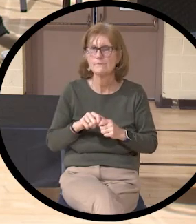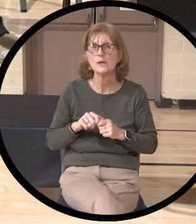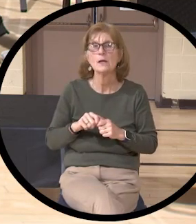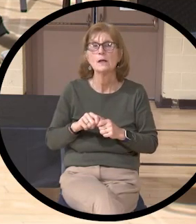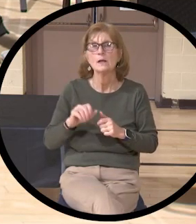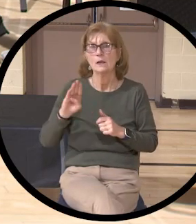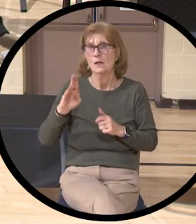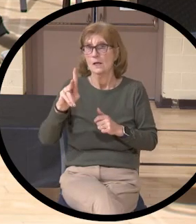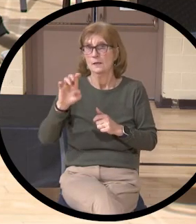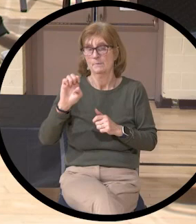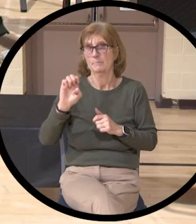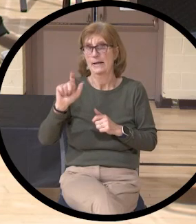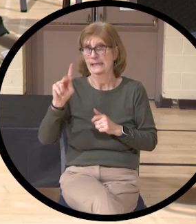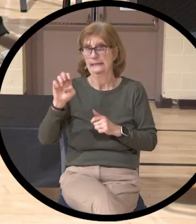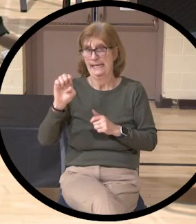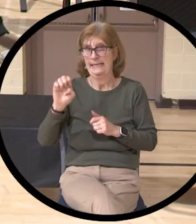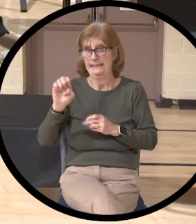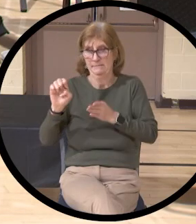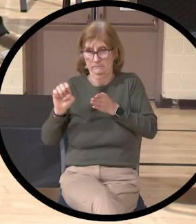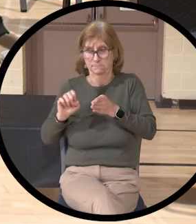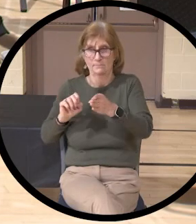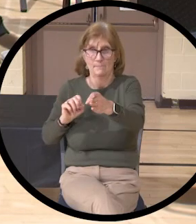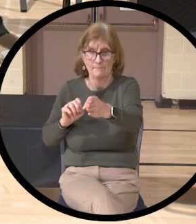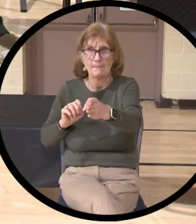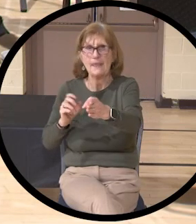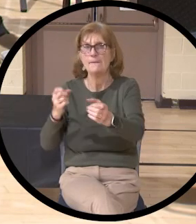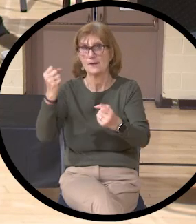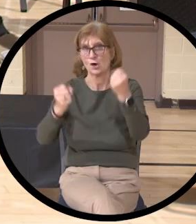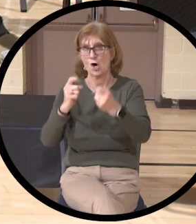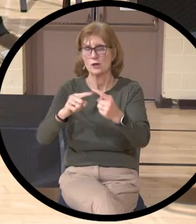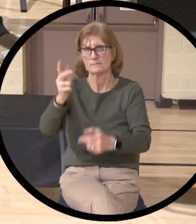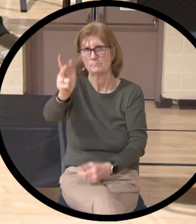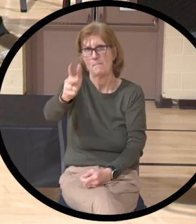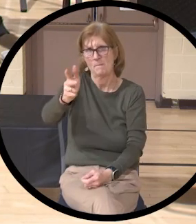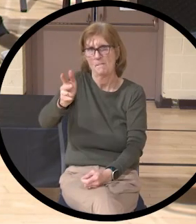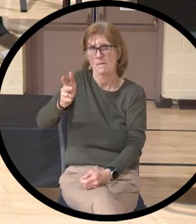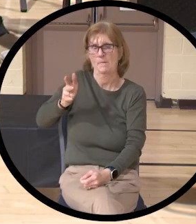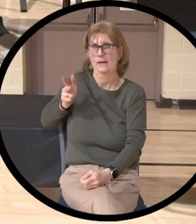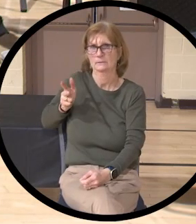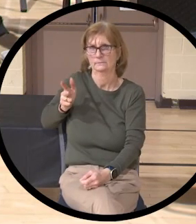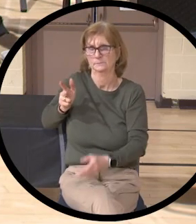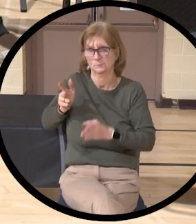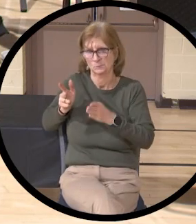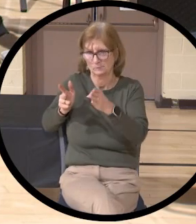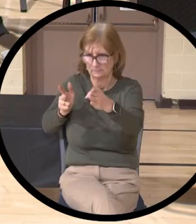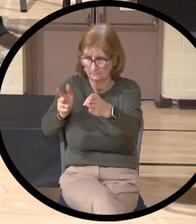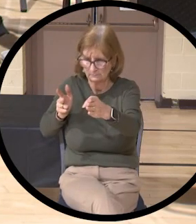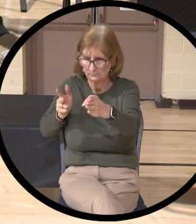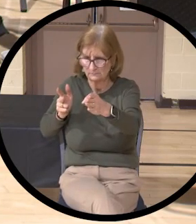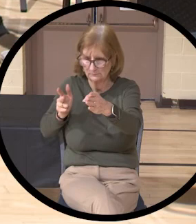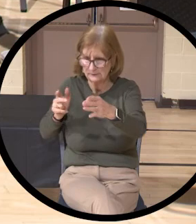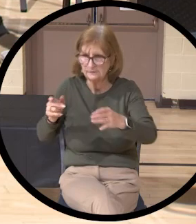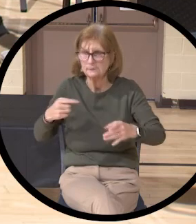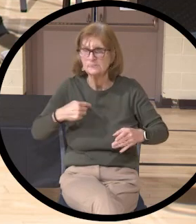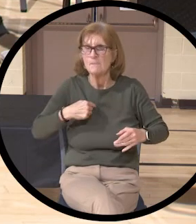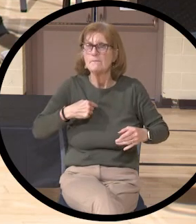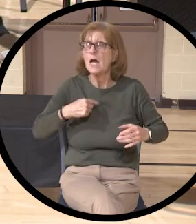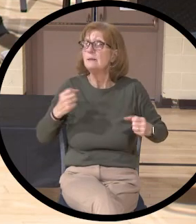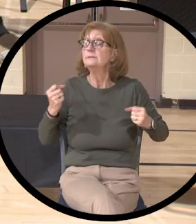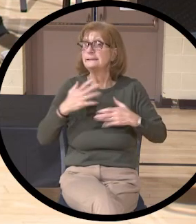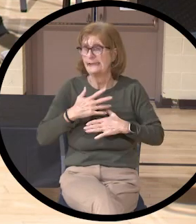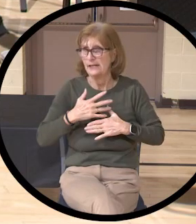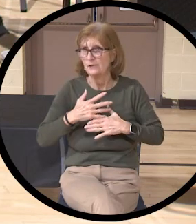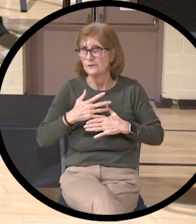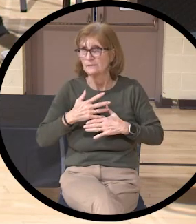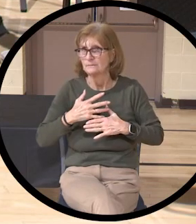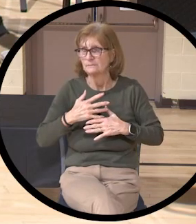to the parking. I know one of the things that I am scared about and have nightmares about sometimes is